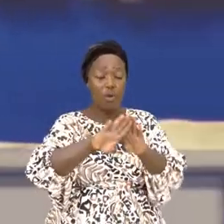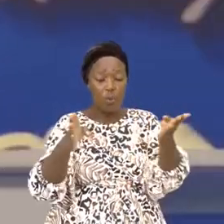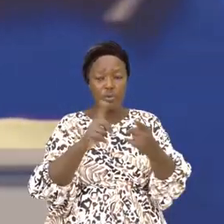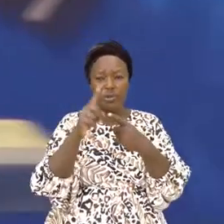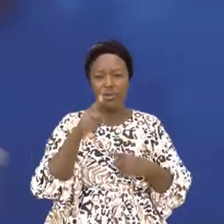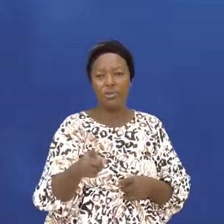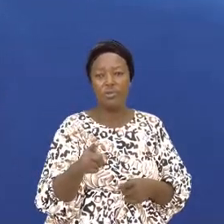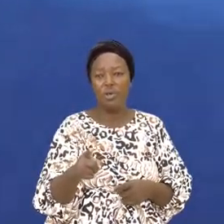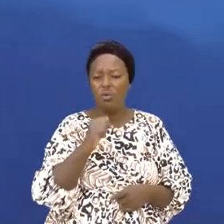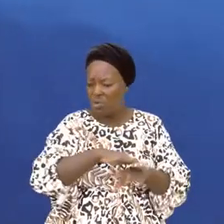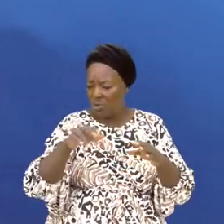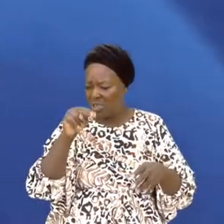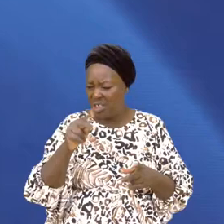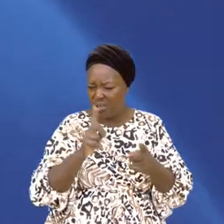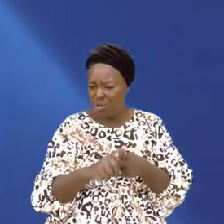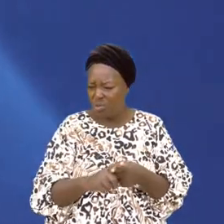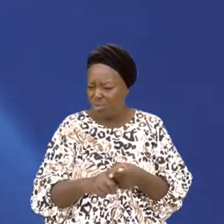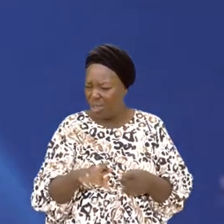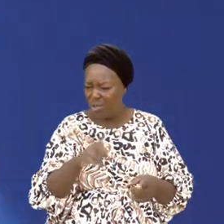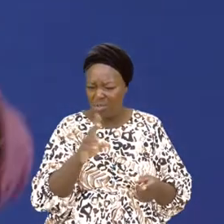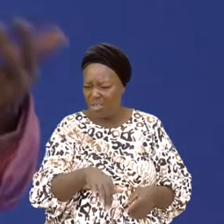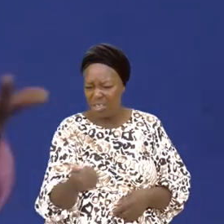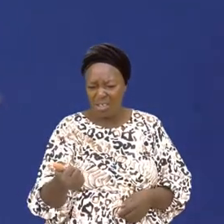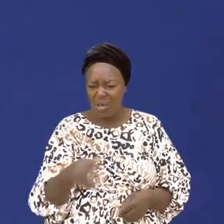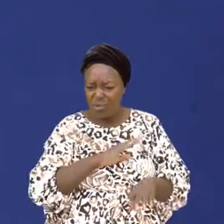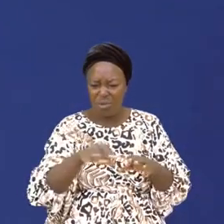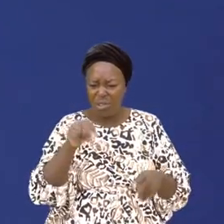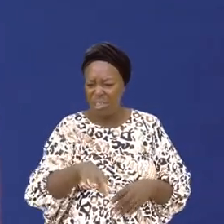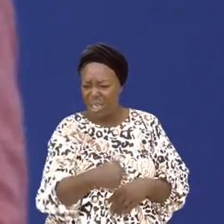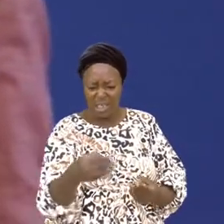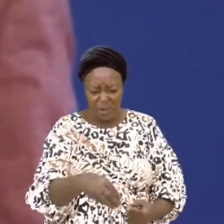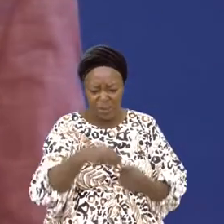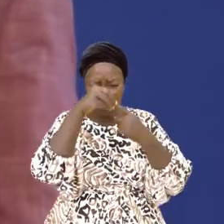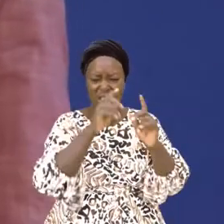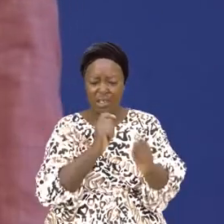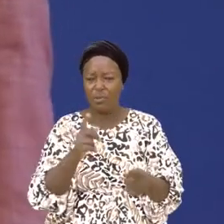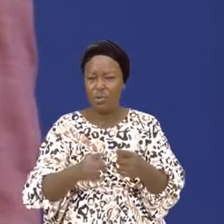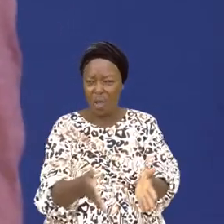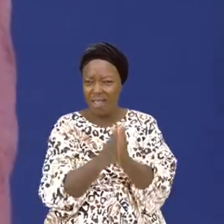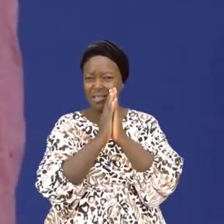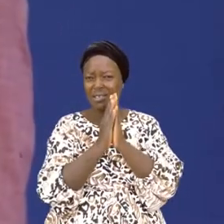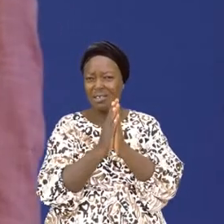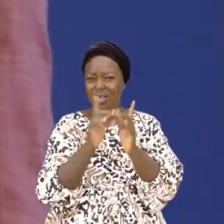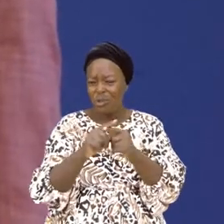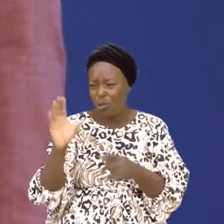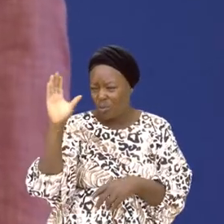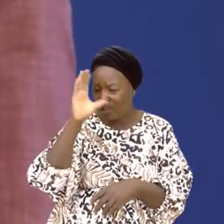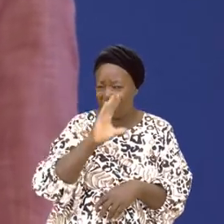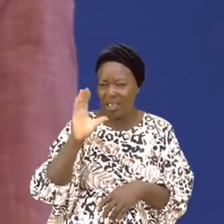unto you. We don't need any special gift to ask, to